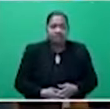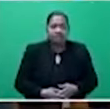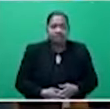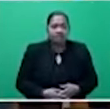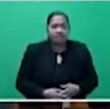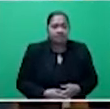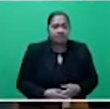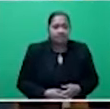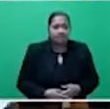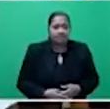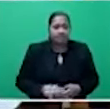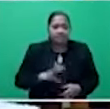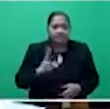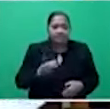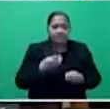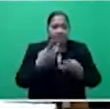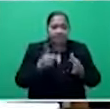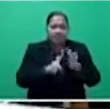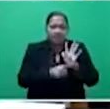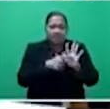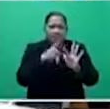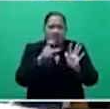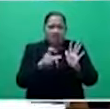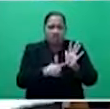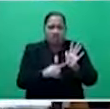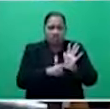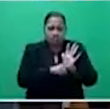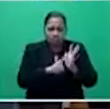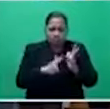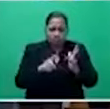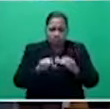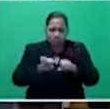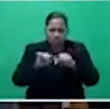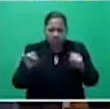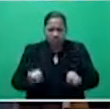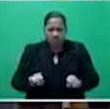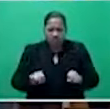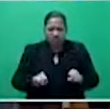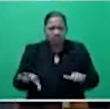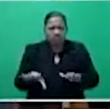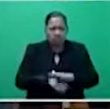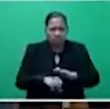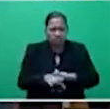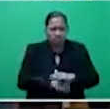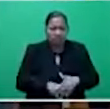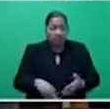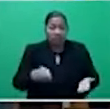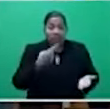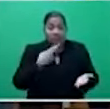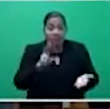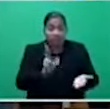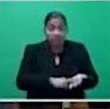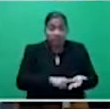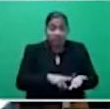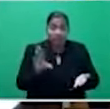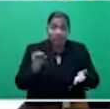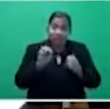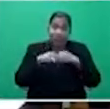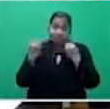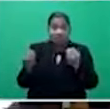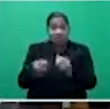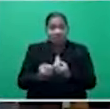They highlight, oh, electoral system is corrupt. We are interfering. Mr. Speaker, sir, the reports by credible organizations say